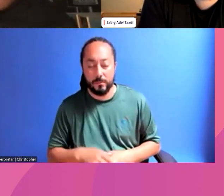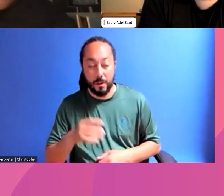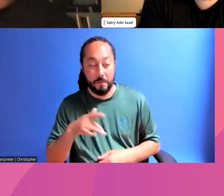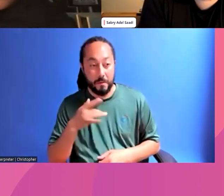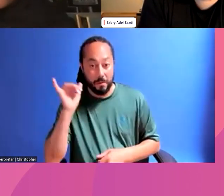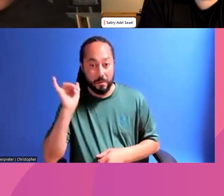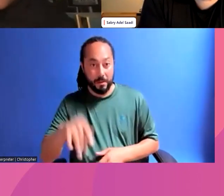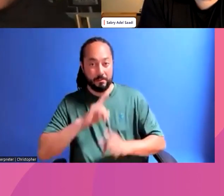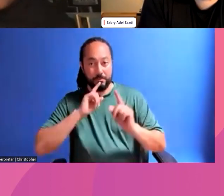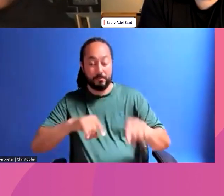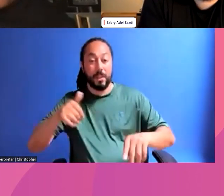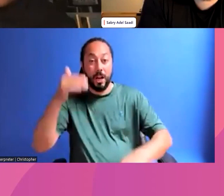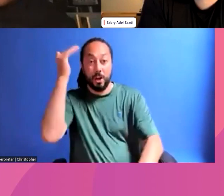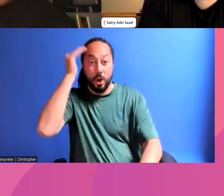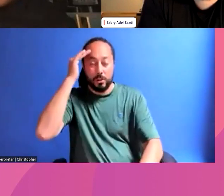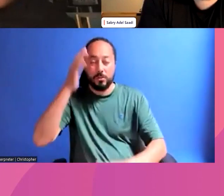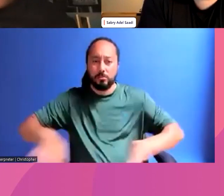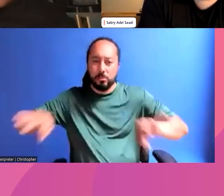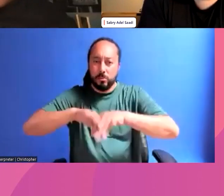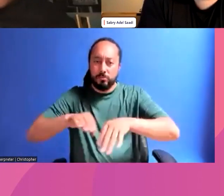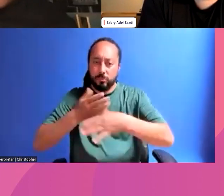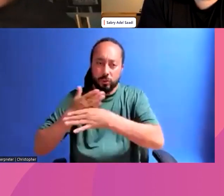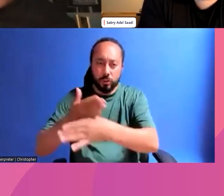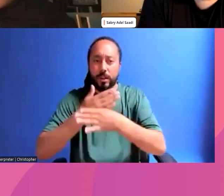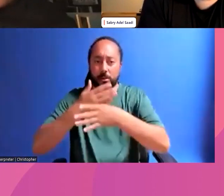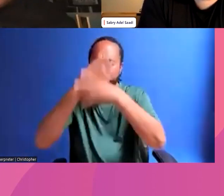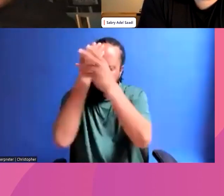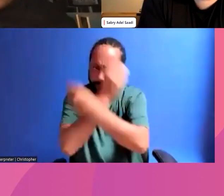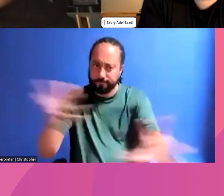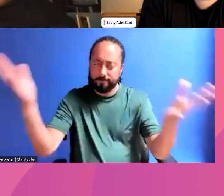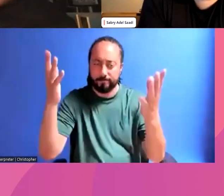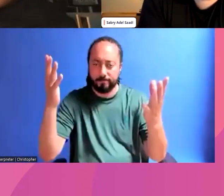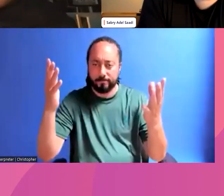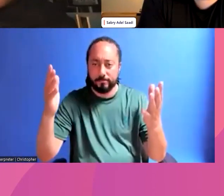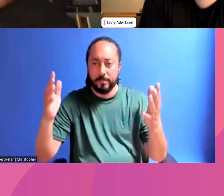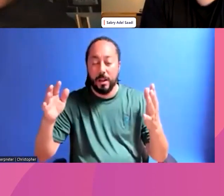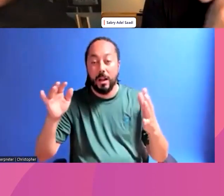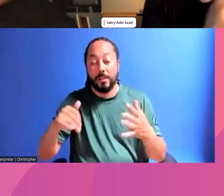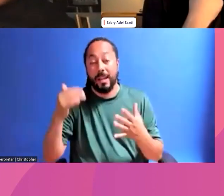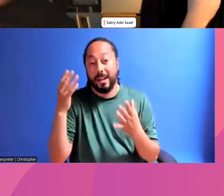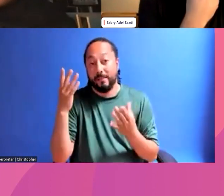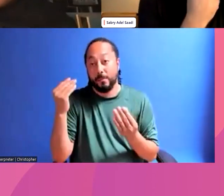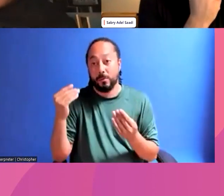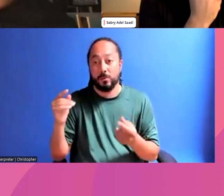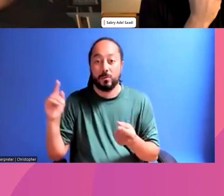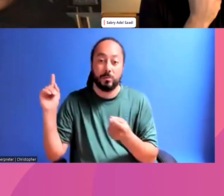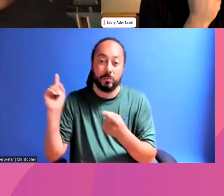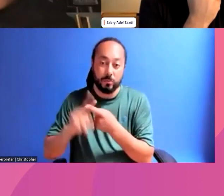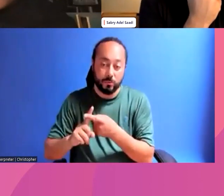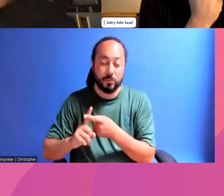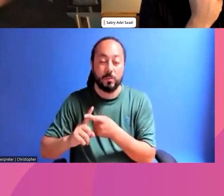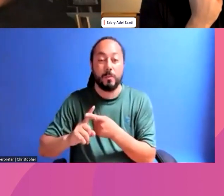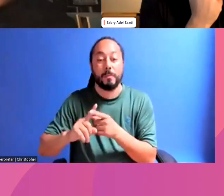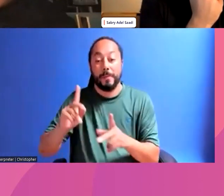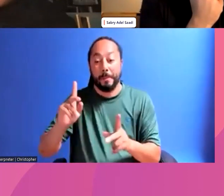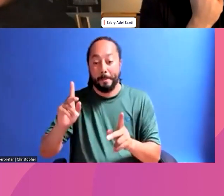like disseminating that knowledge. How can we like getting this information to the